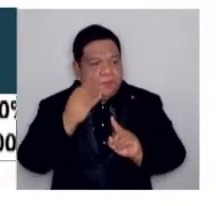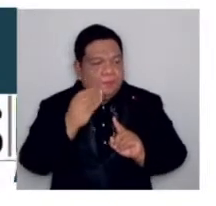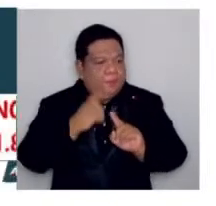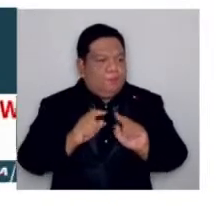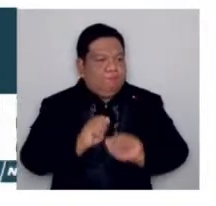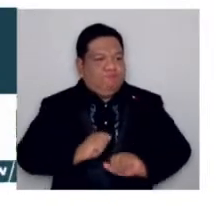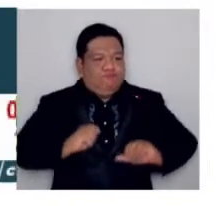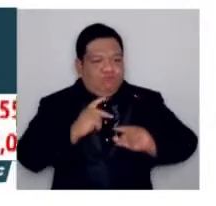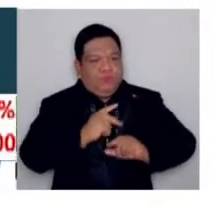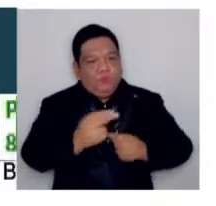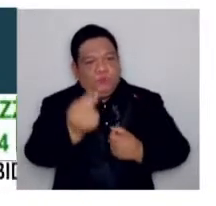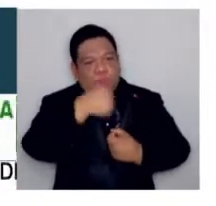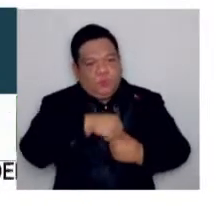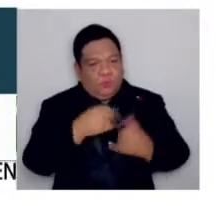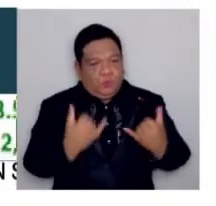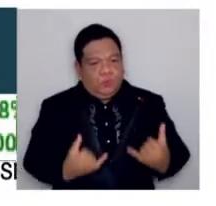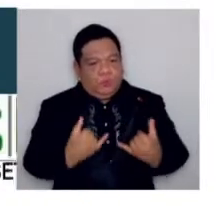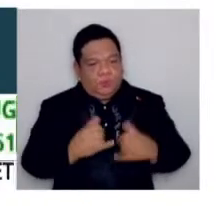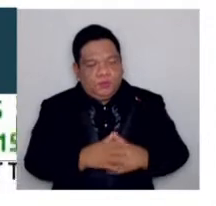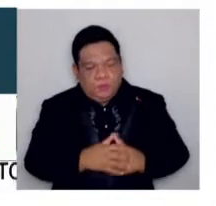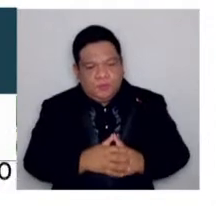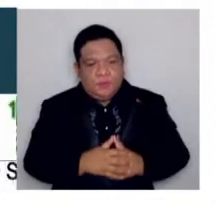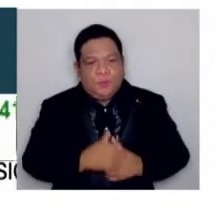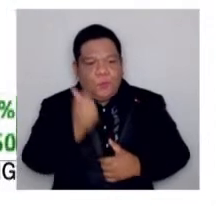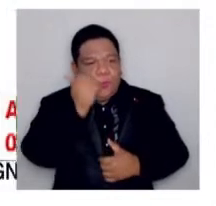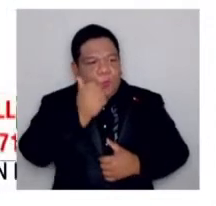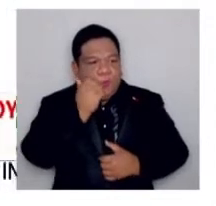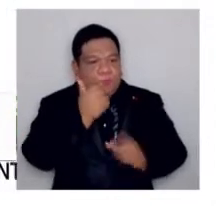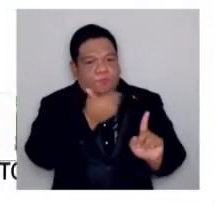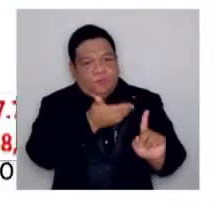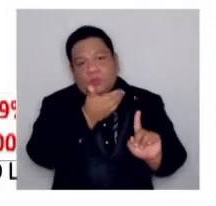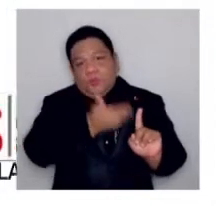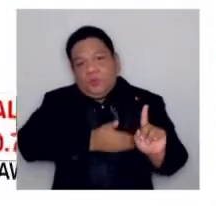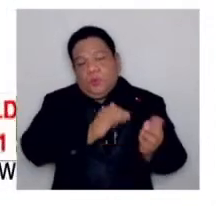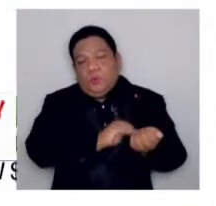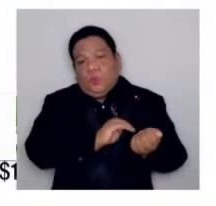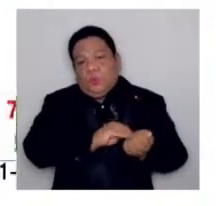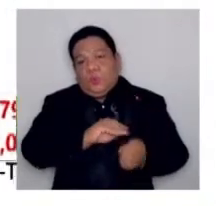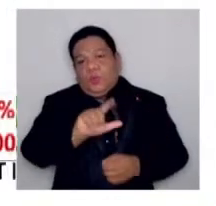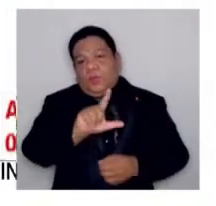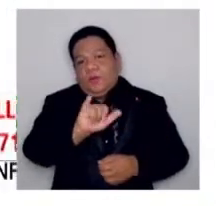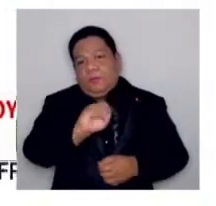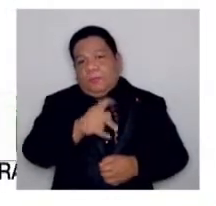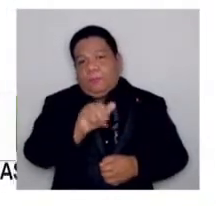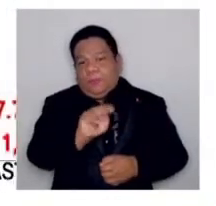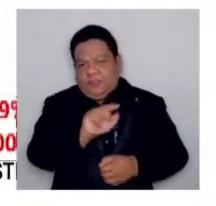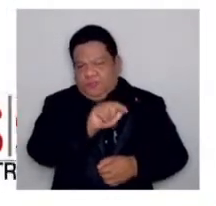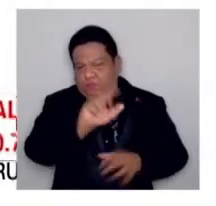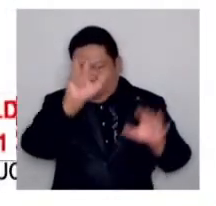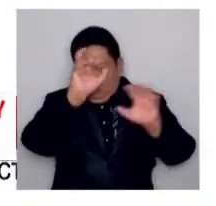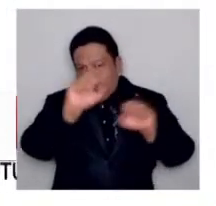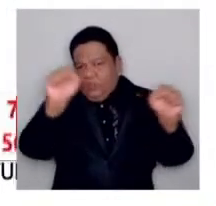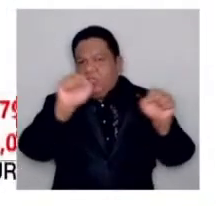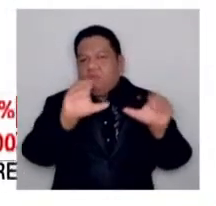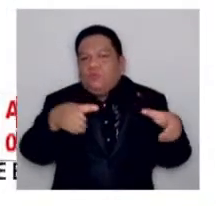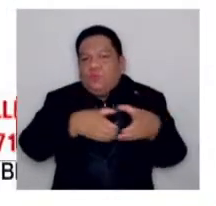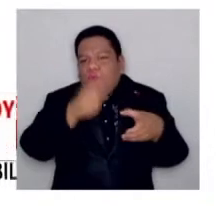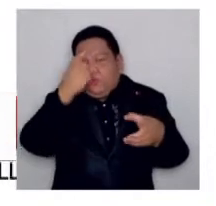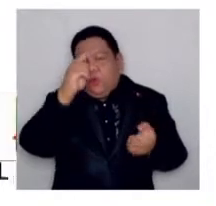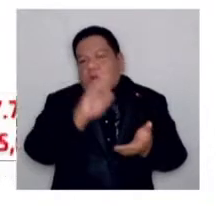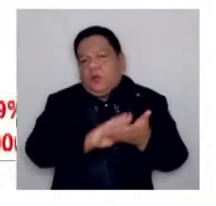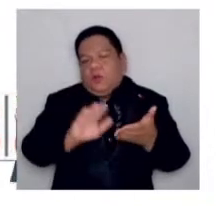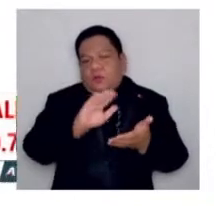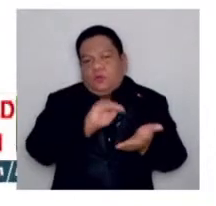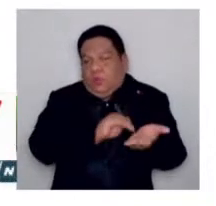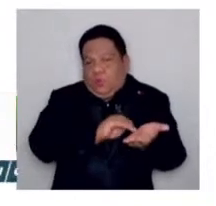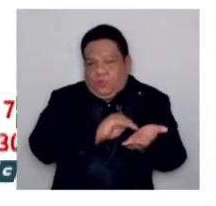appreciate you joining us on the show. Always, Dr. Maricar Limpin there, President of the Philippine College of Physicians. And once again, thanks for